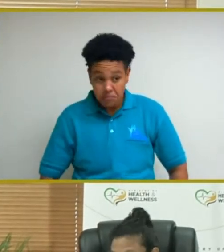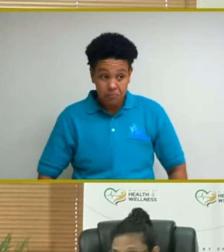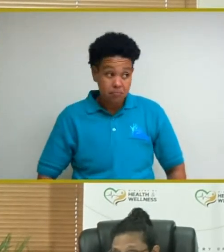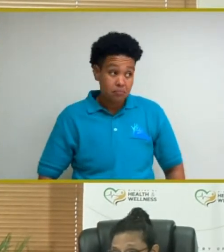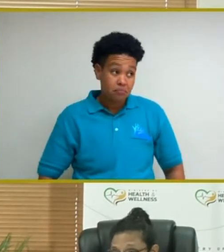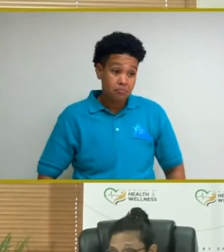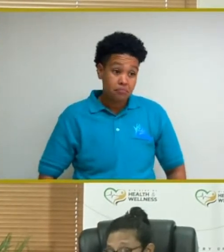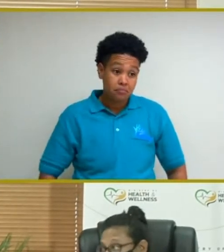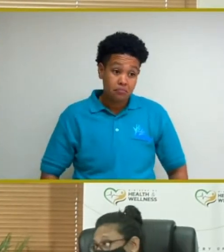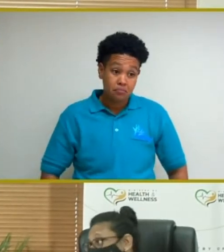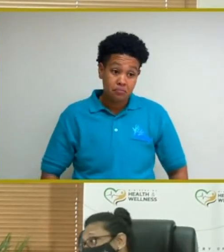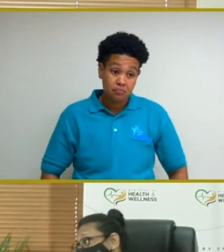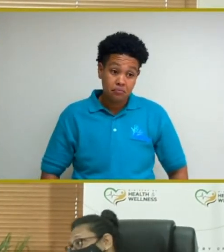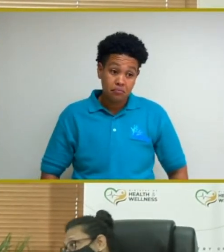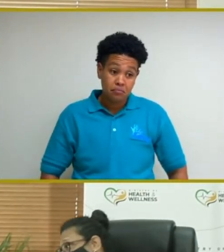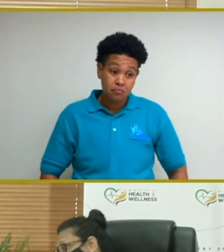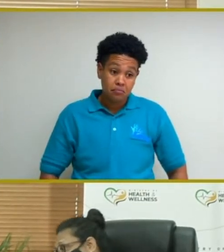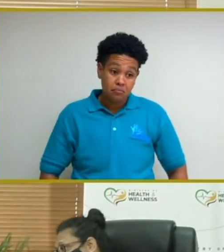that's it.